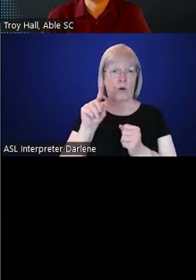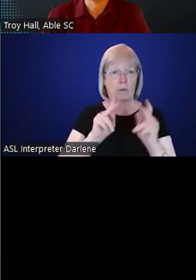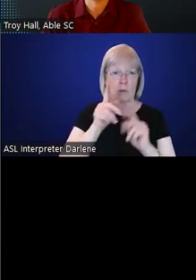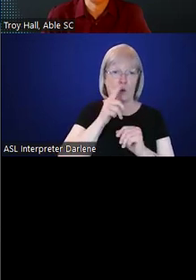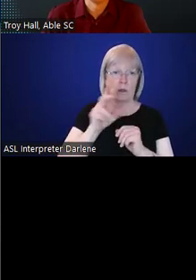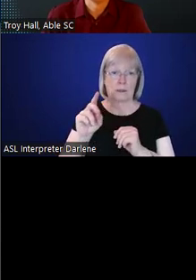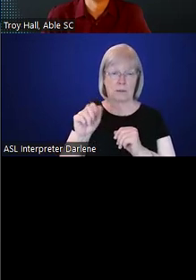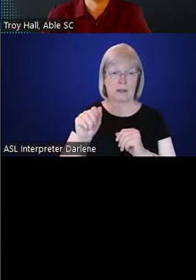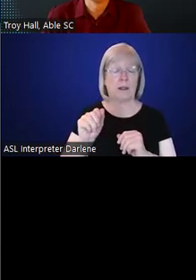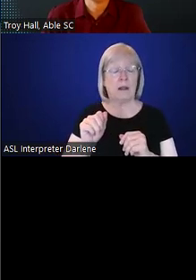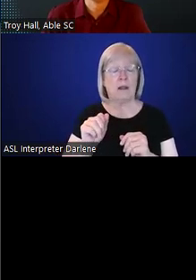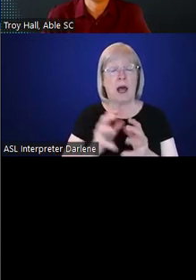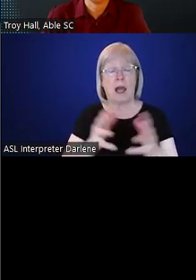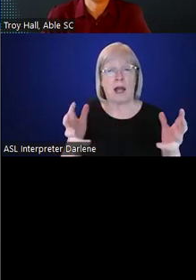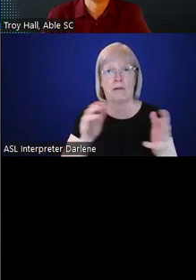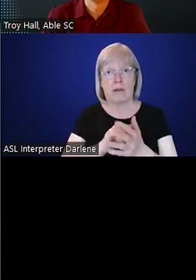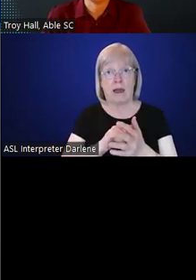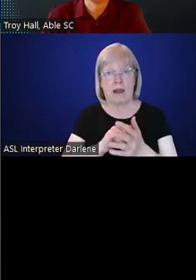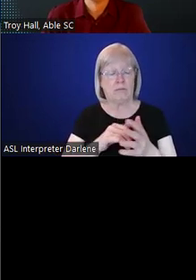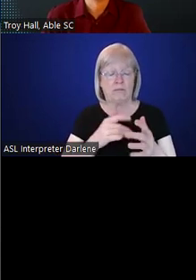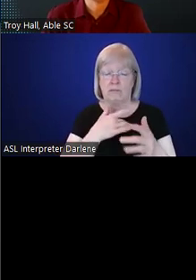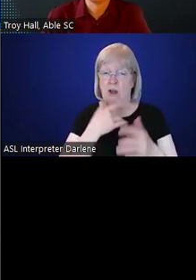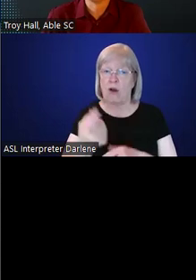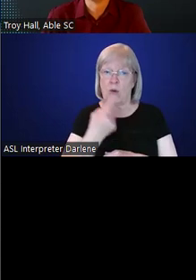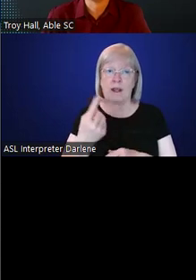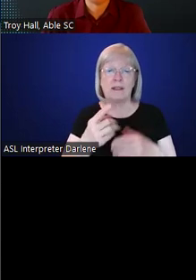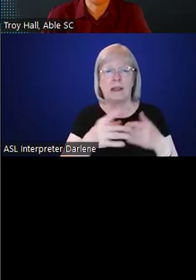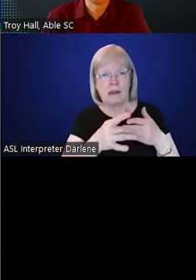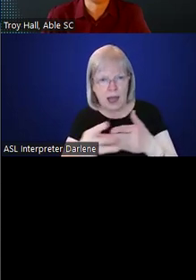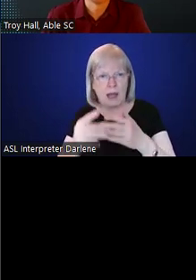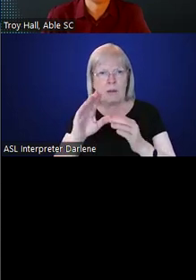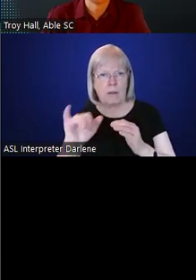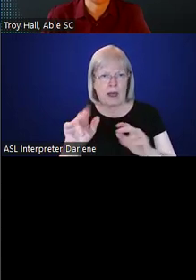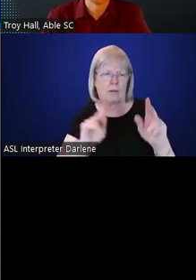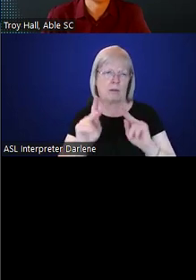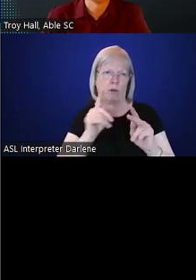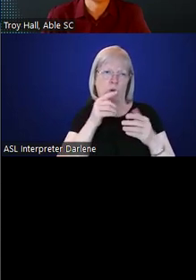have always been disability-led, right? We always have very powerful and